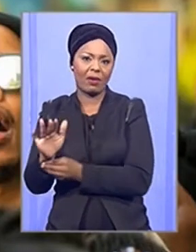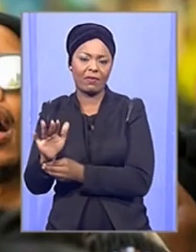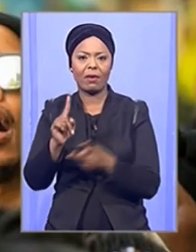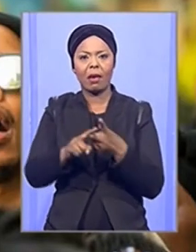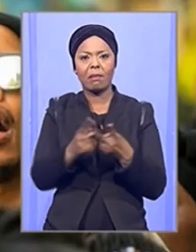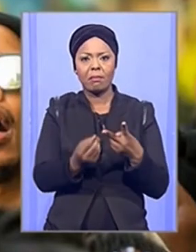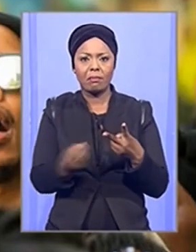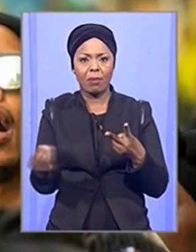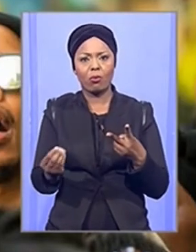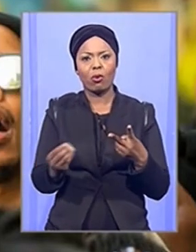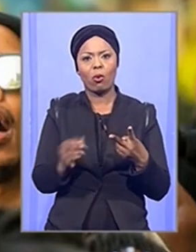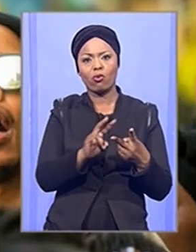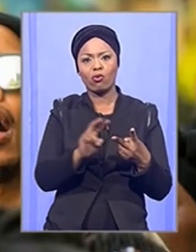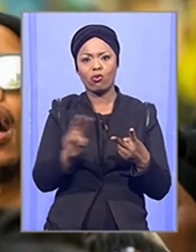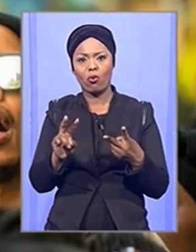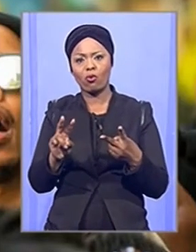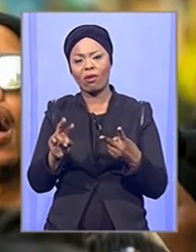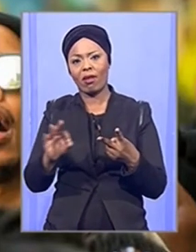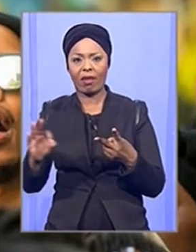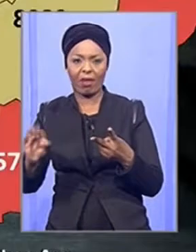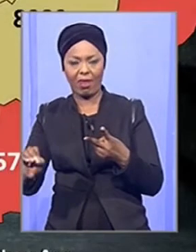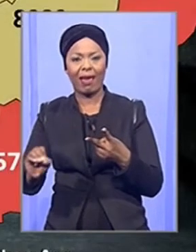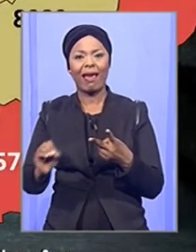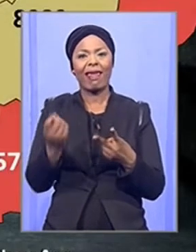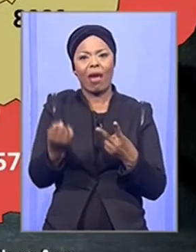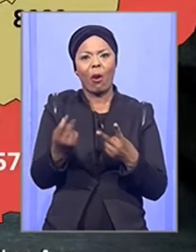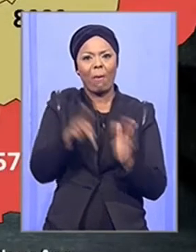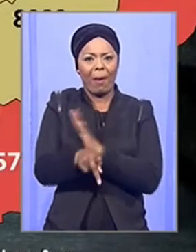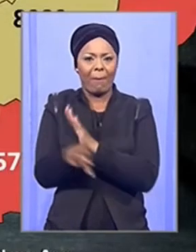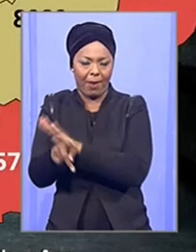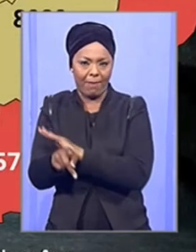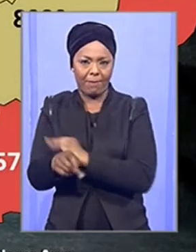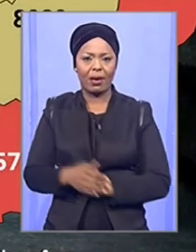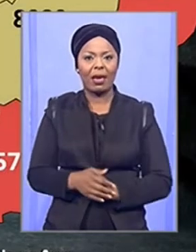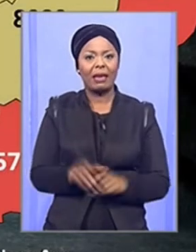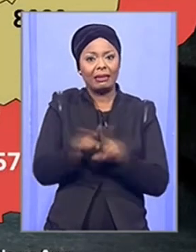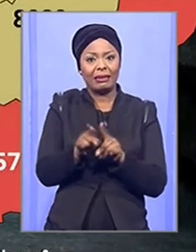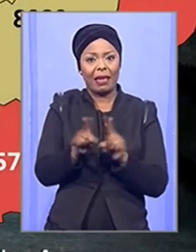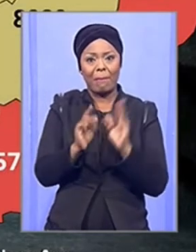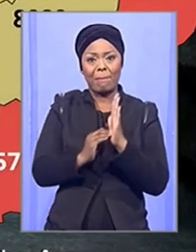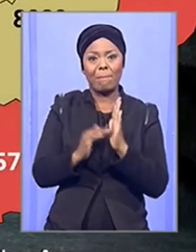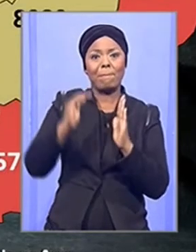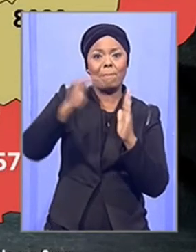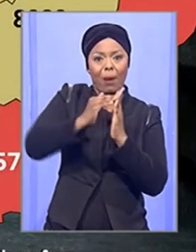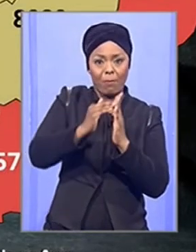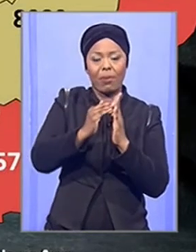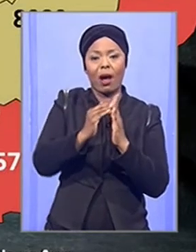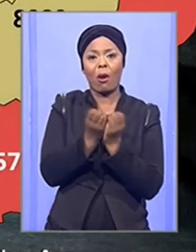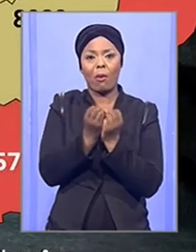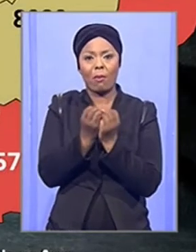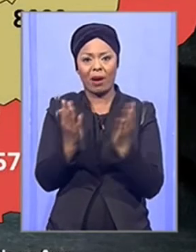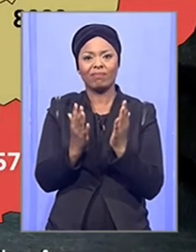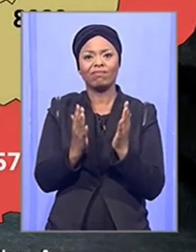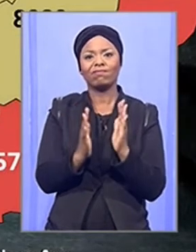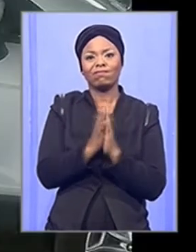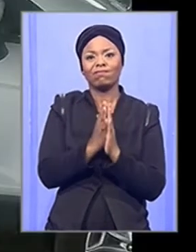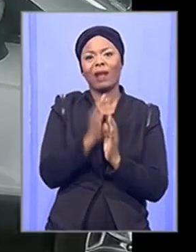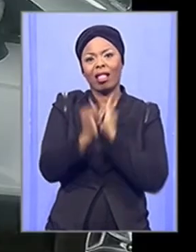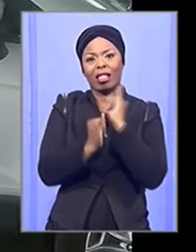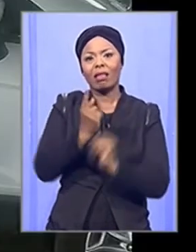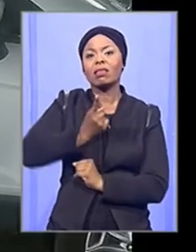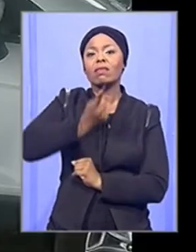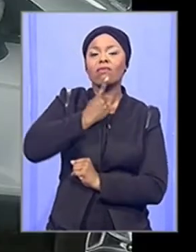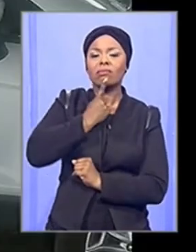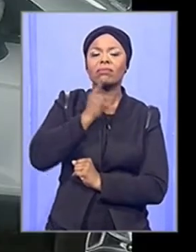ba bolailwe kotareng ya go feta. Go begile melato ya ka godimo ga dikete tše 11 ya go betha ka maikemišetšo a go kuša bohloko